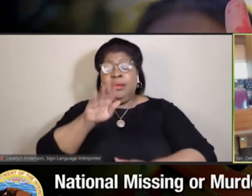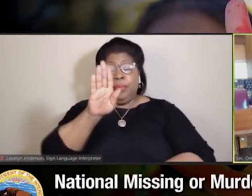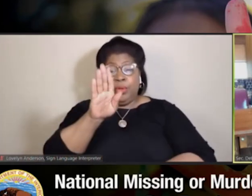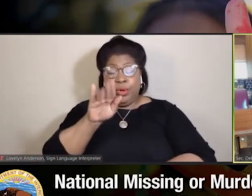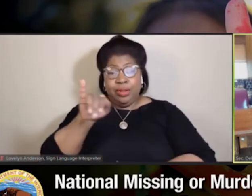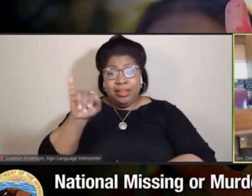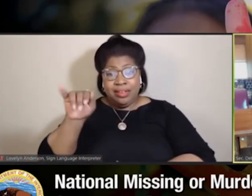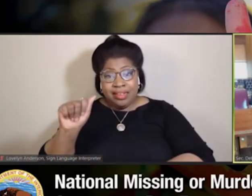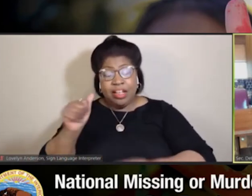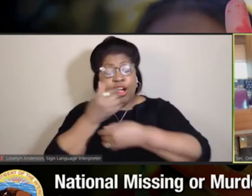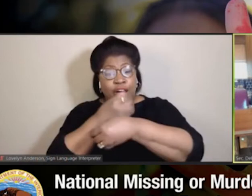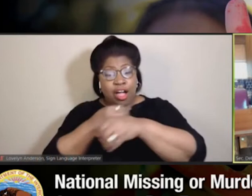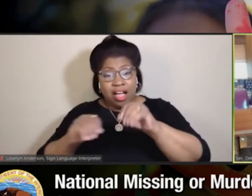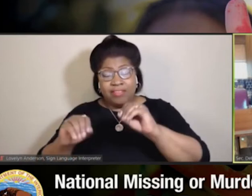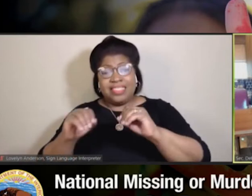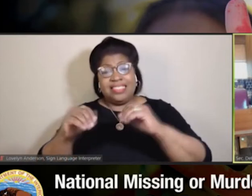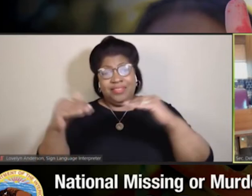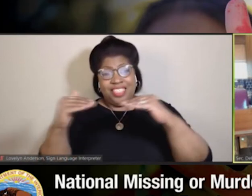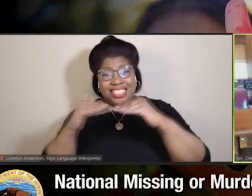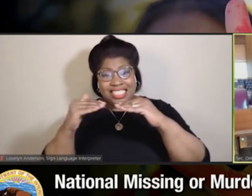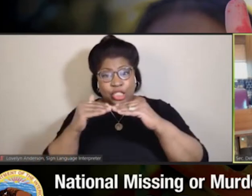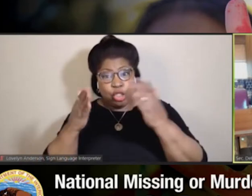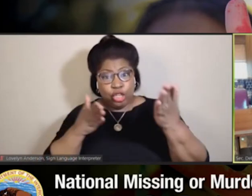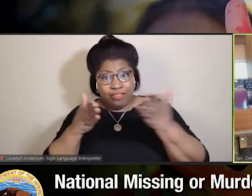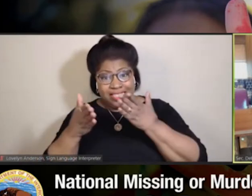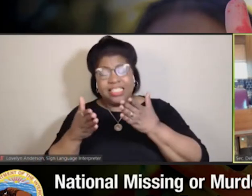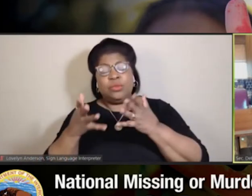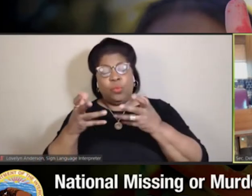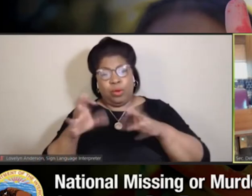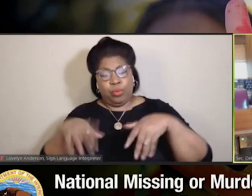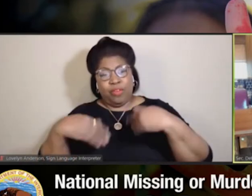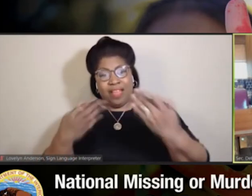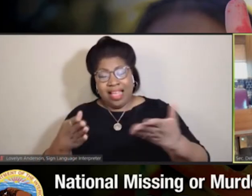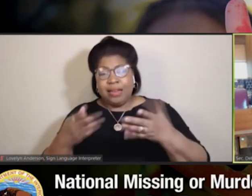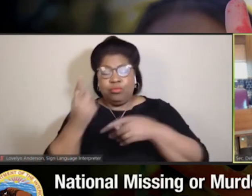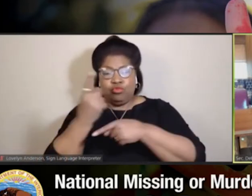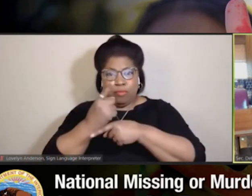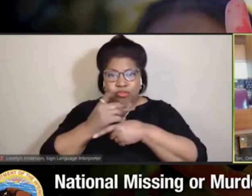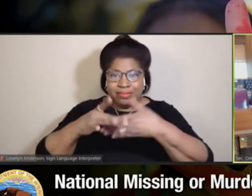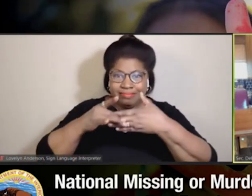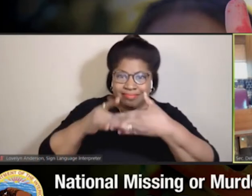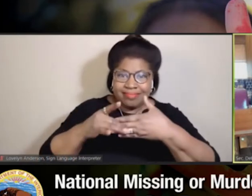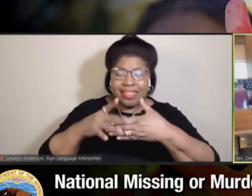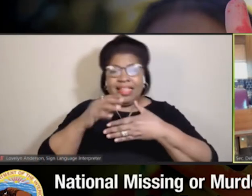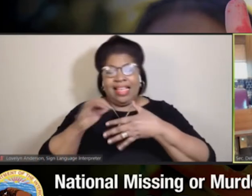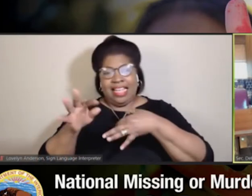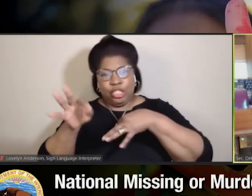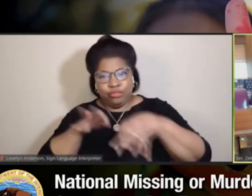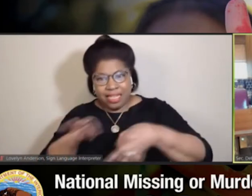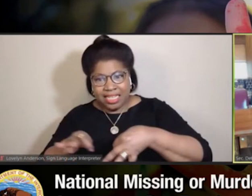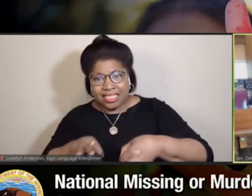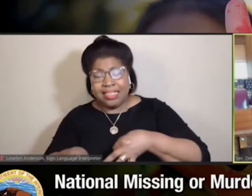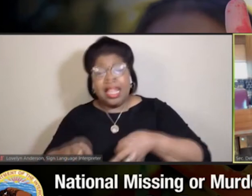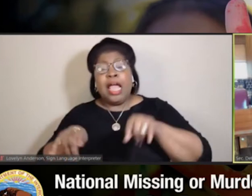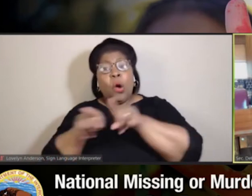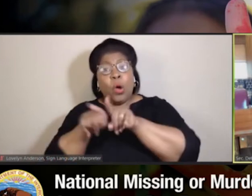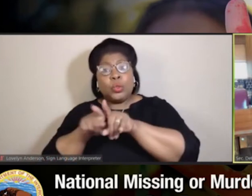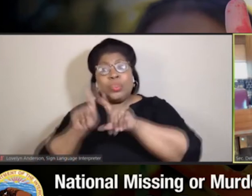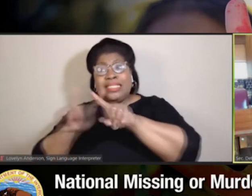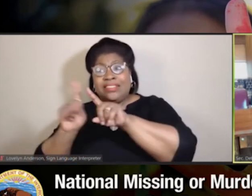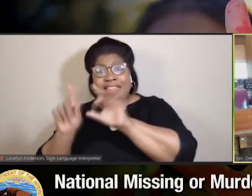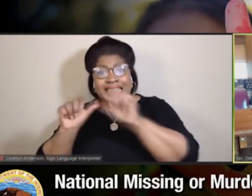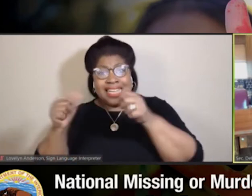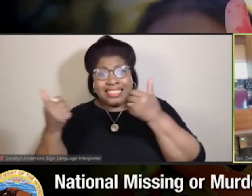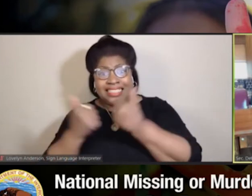Justice Services to provide leadership and direction for cross-departmental and interagency work involving missing